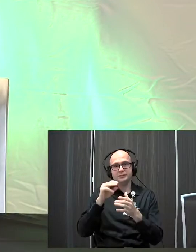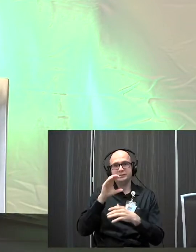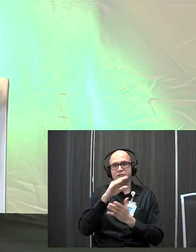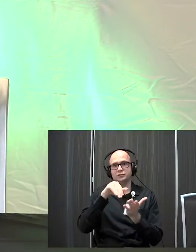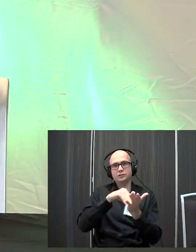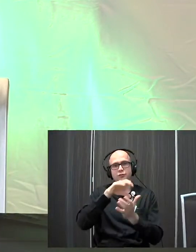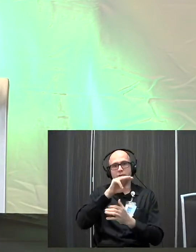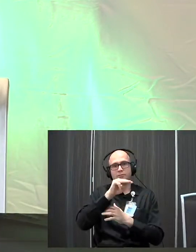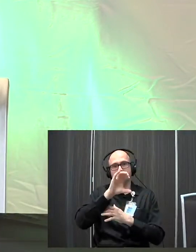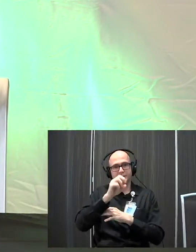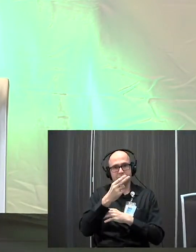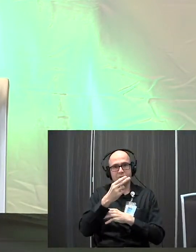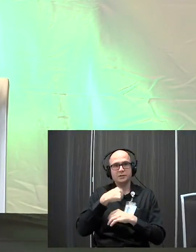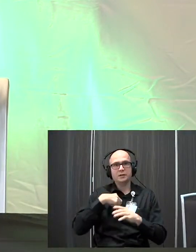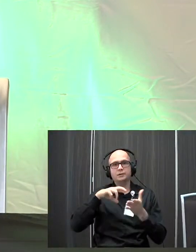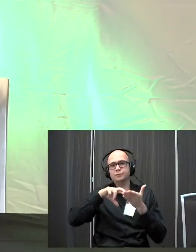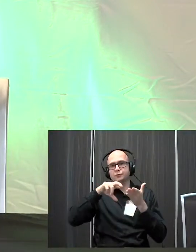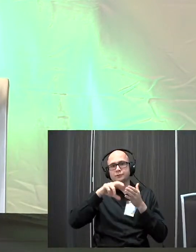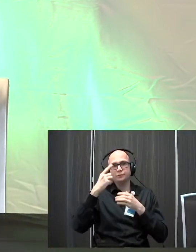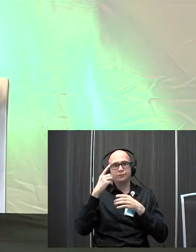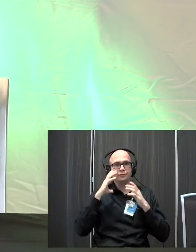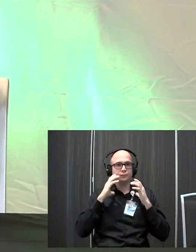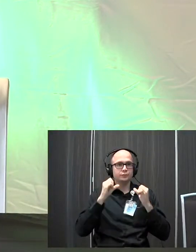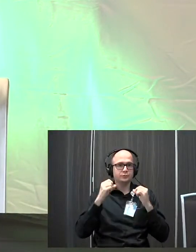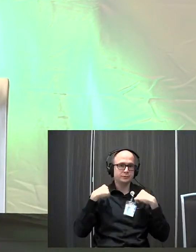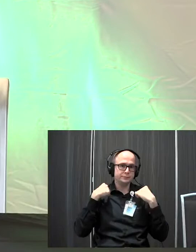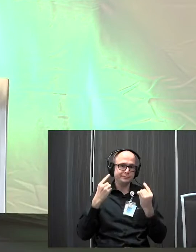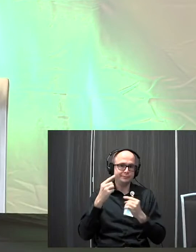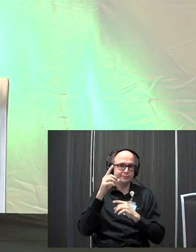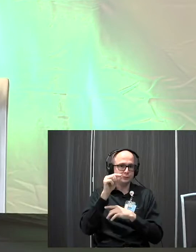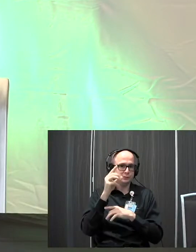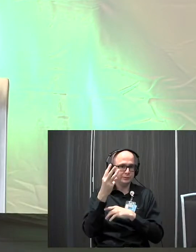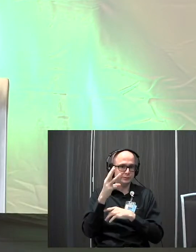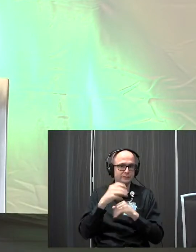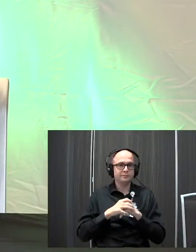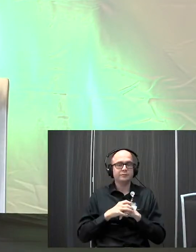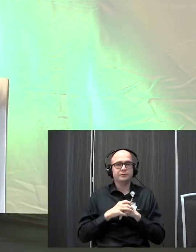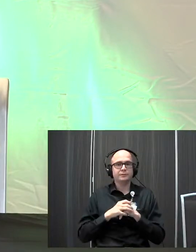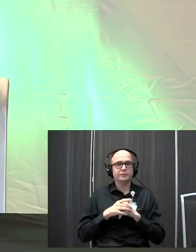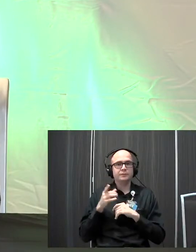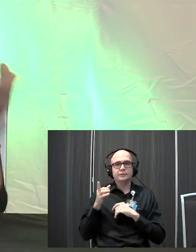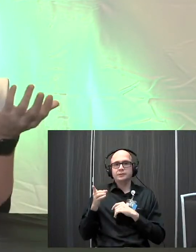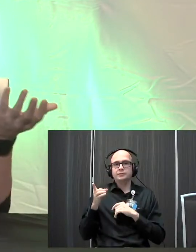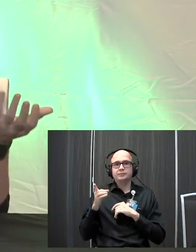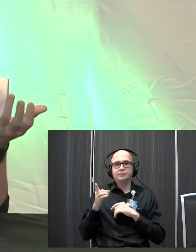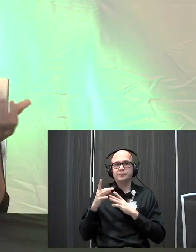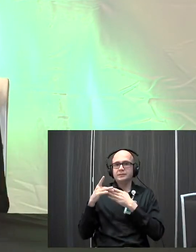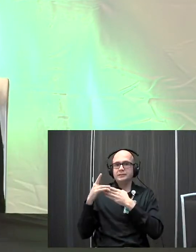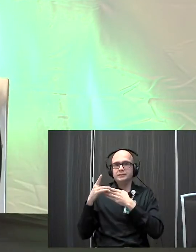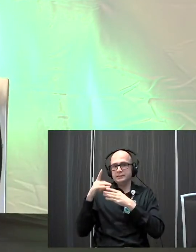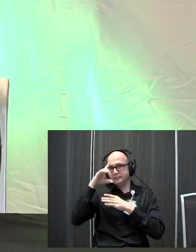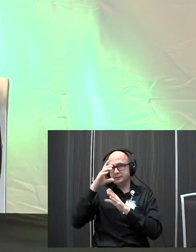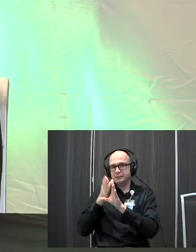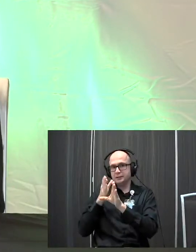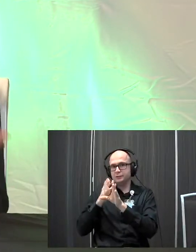University. I've been researching Charge syndrome since 2016 with Tim Hartshorn, who is one of the leading psychologists